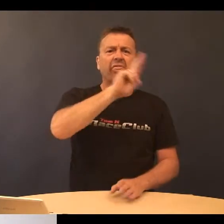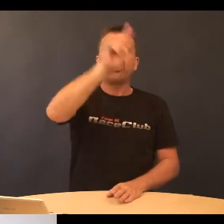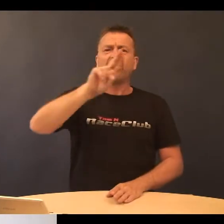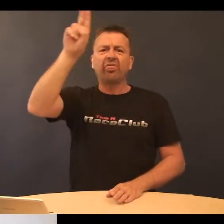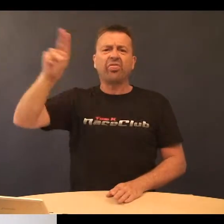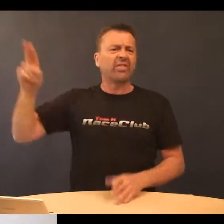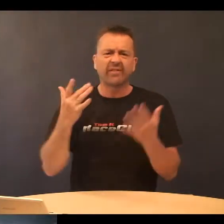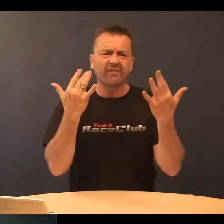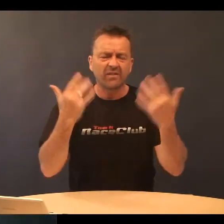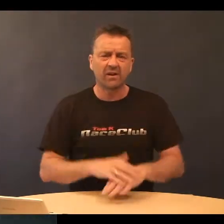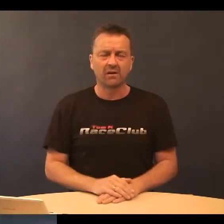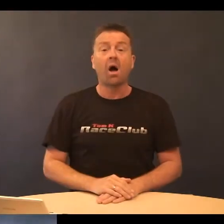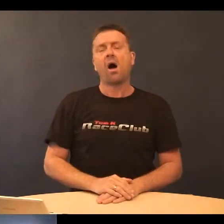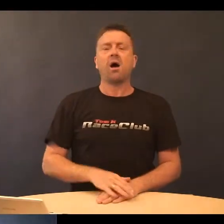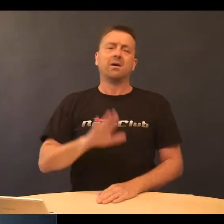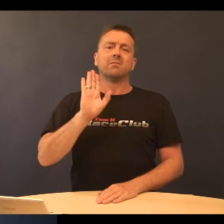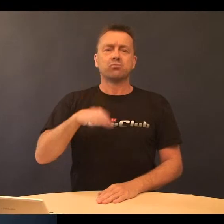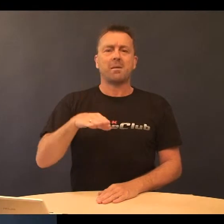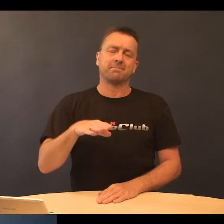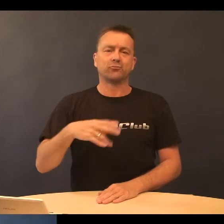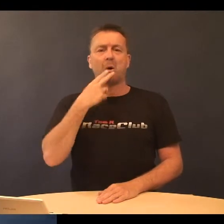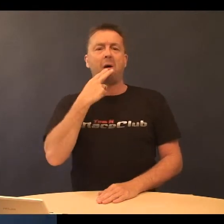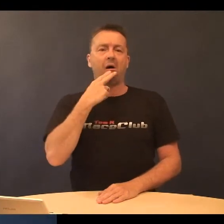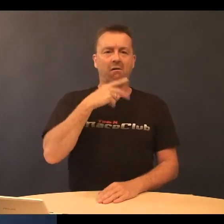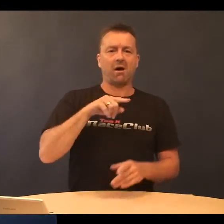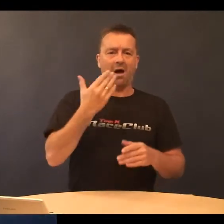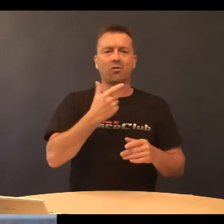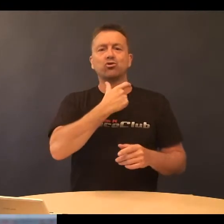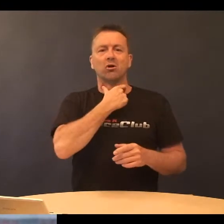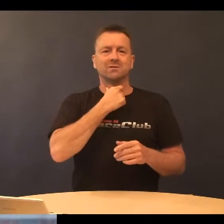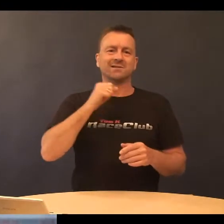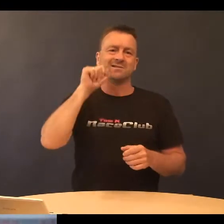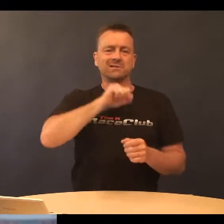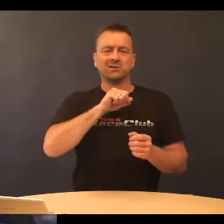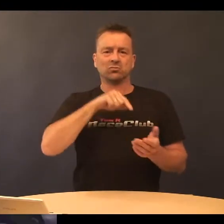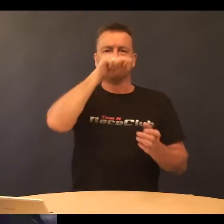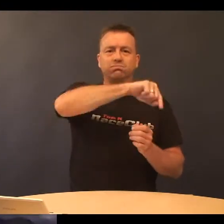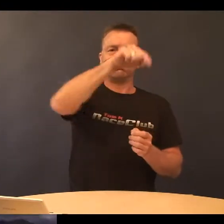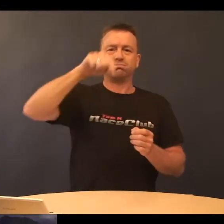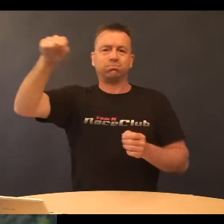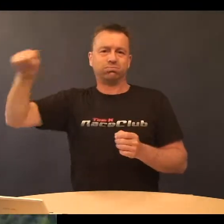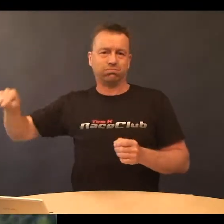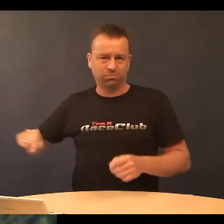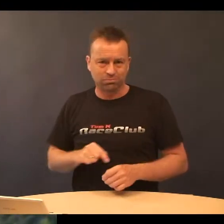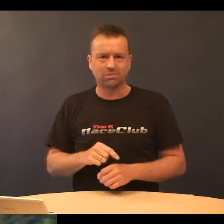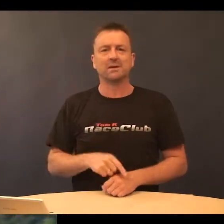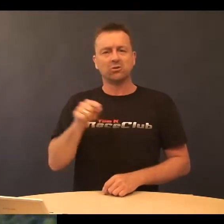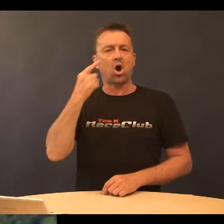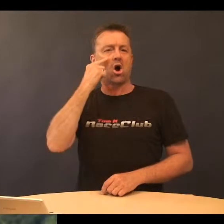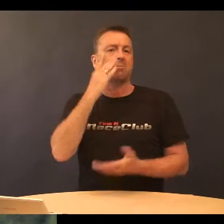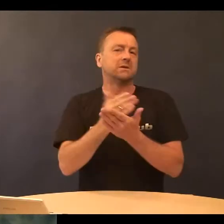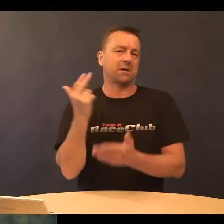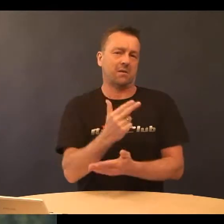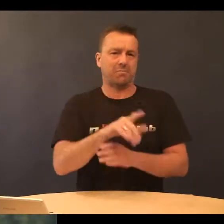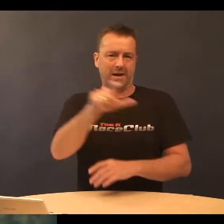yellow lights? Well, they're all the Marshal's emergency posts that look after safety on the track. They're